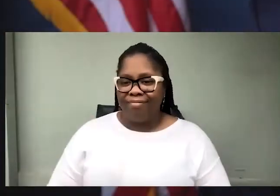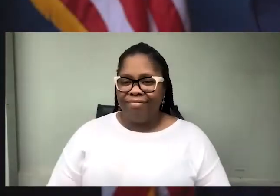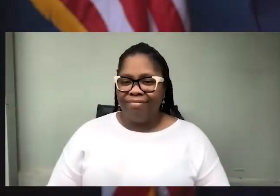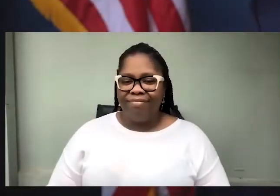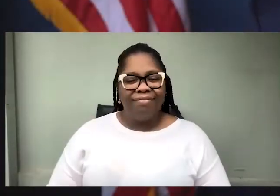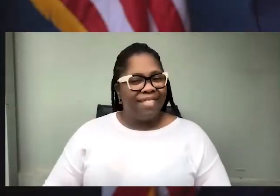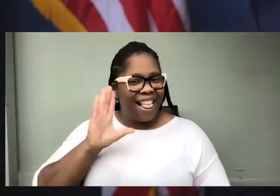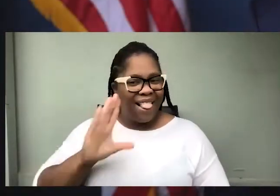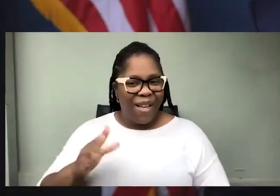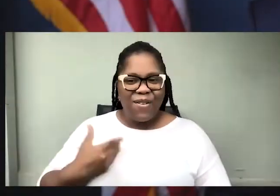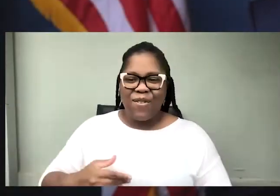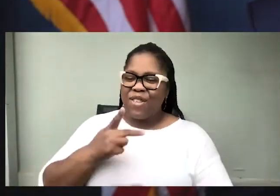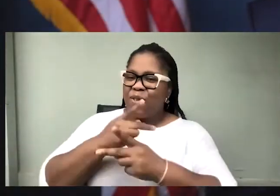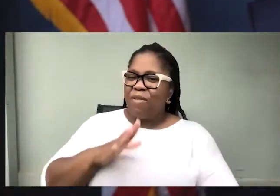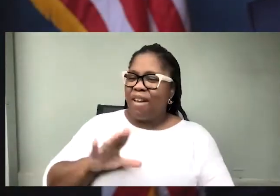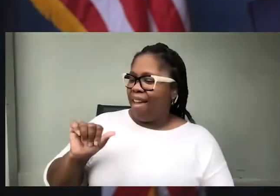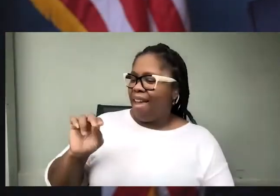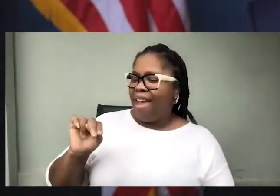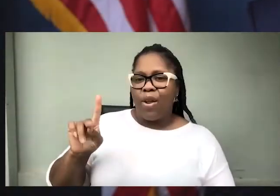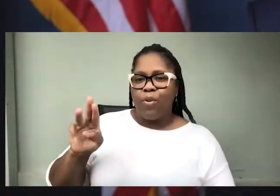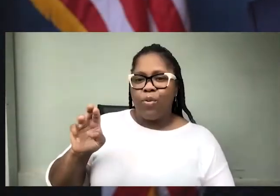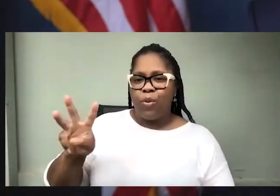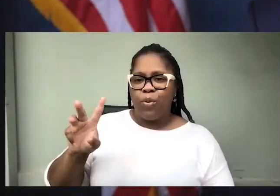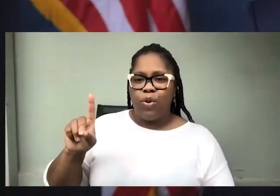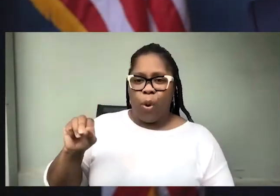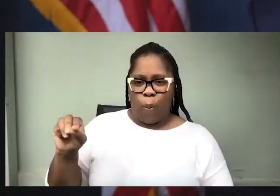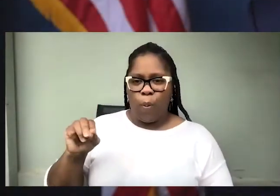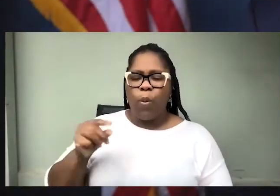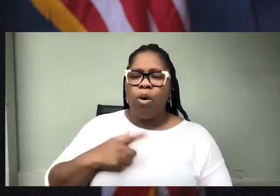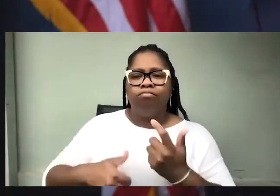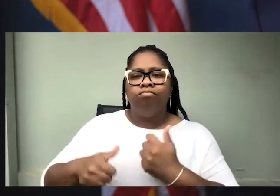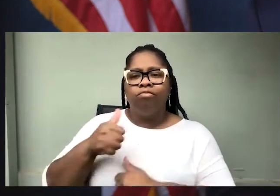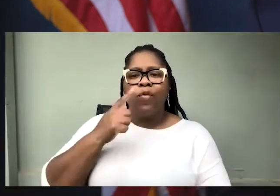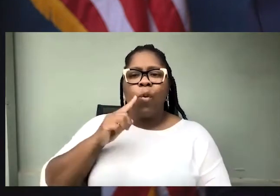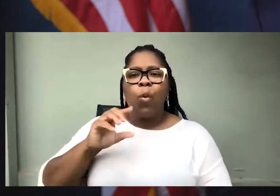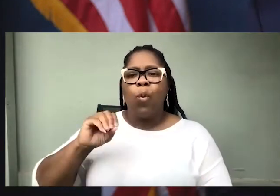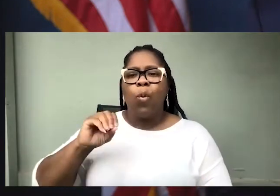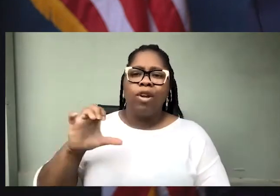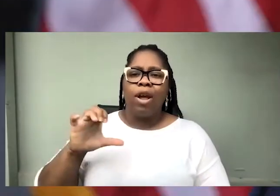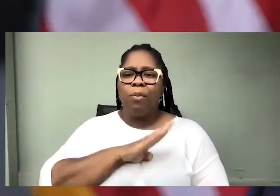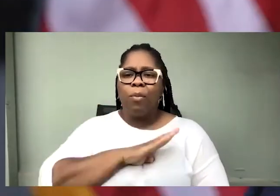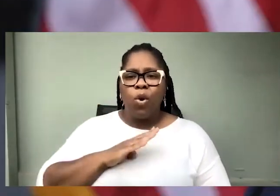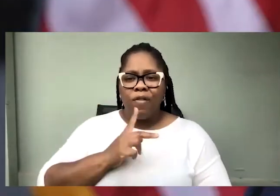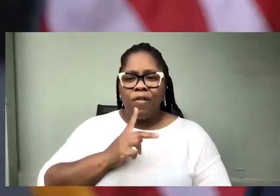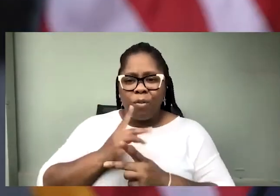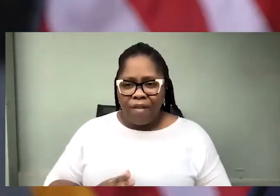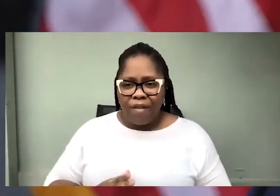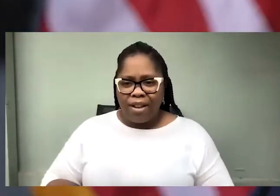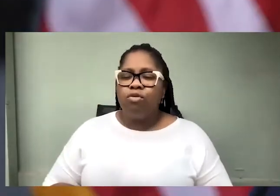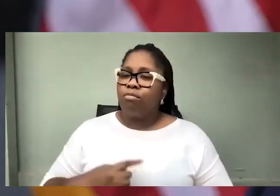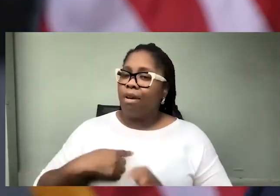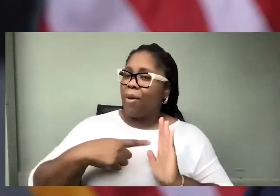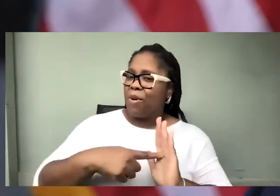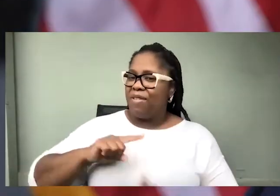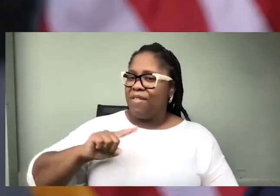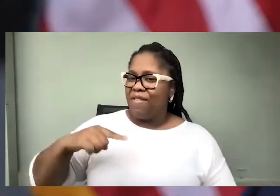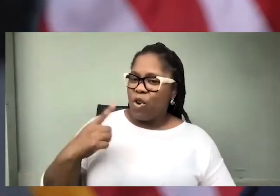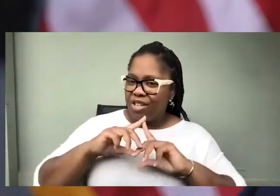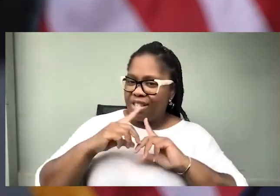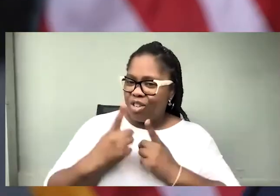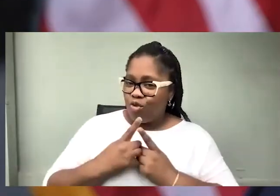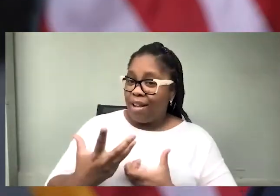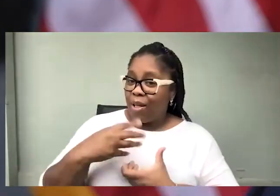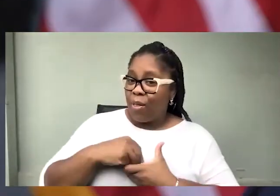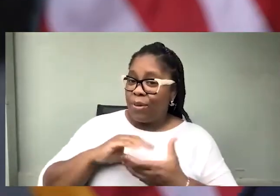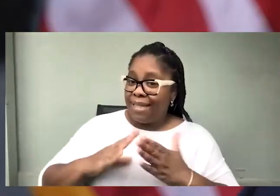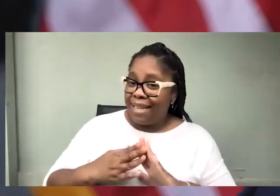Hello, this is Supervisor Andrew Dee, Chairman of the Orange County Board of Supervisors. I represent the 1st District, which includes